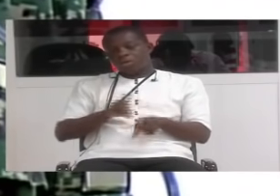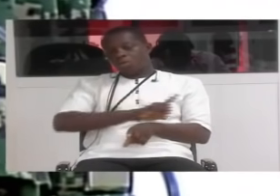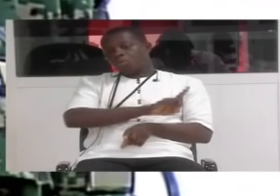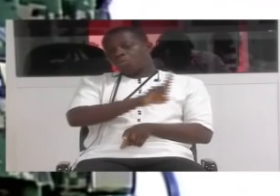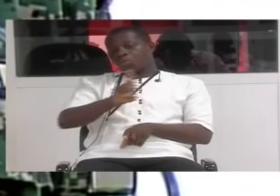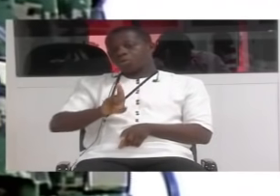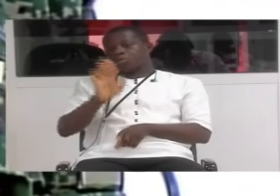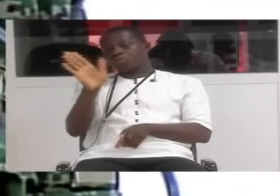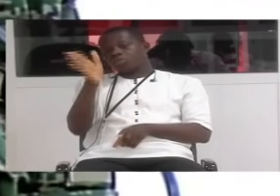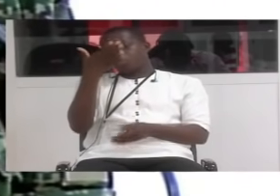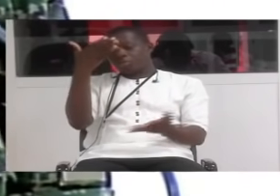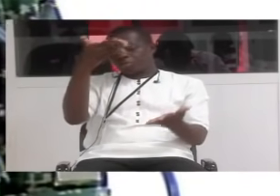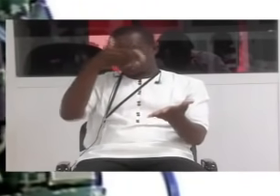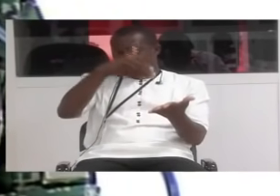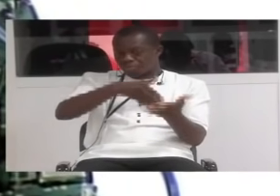fo